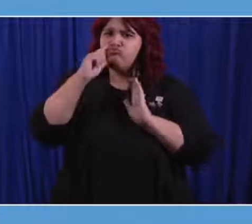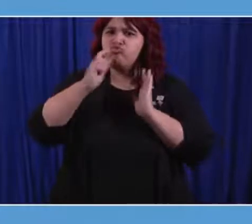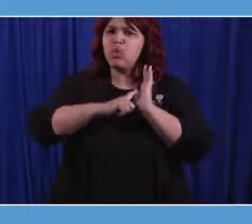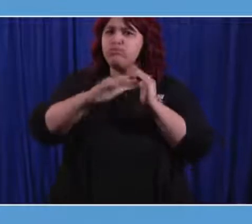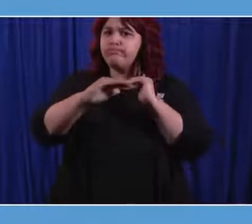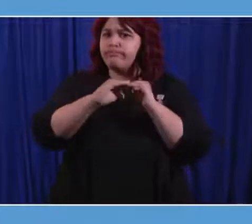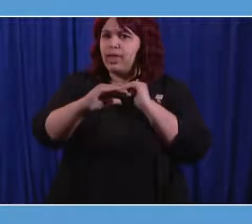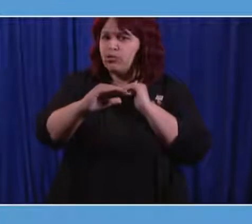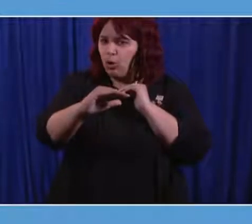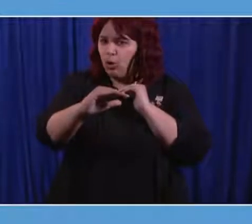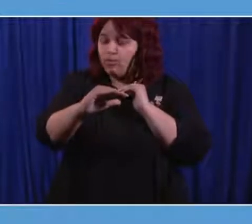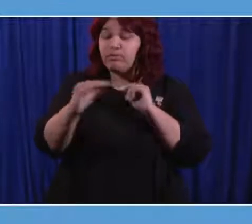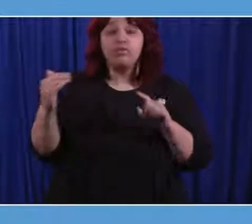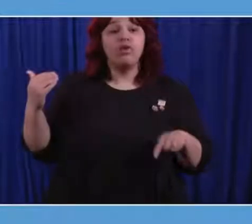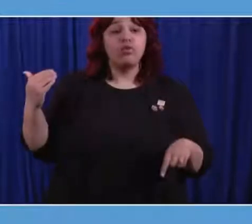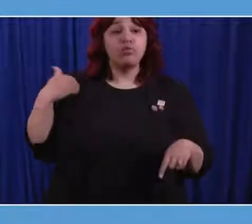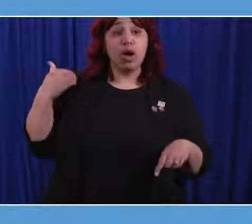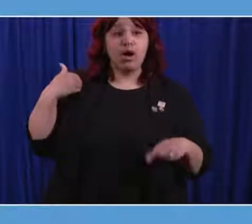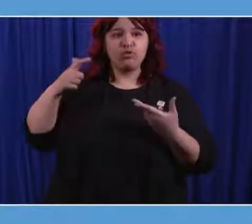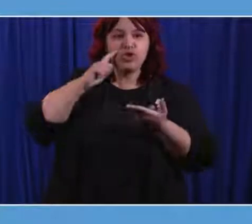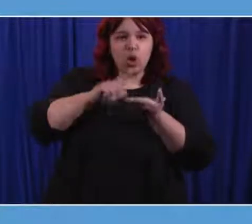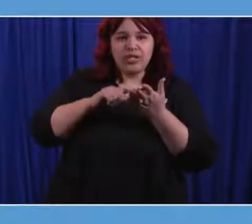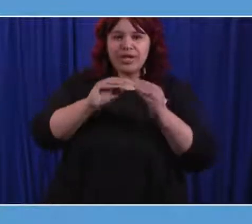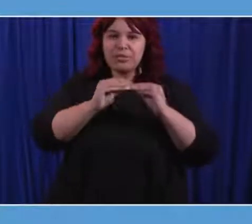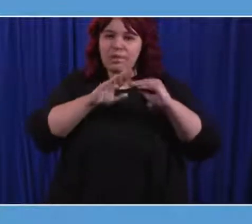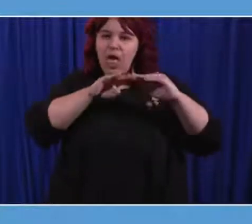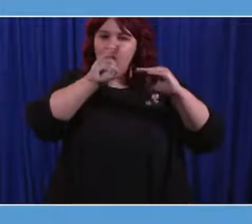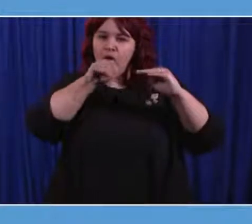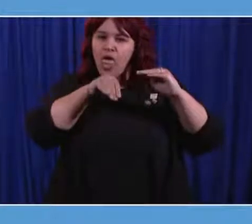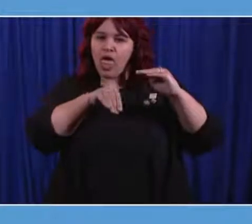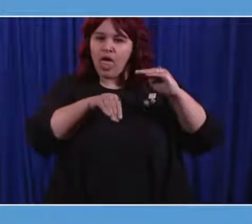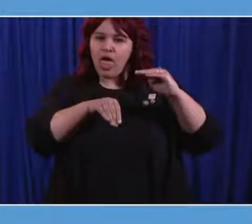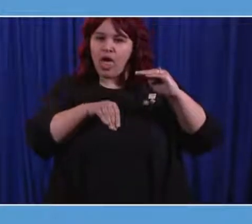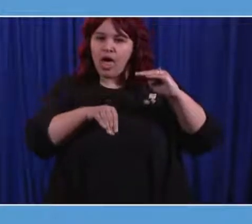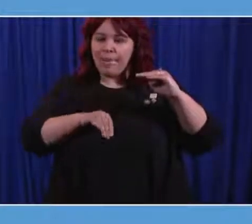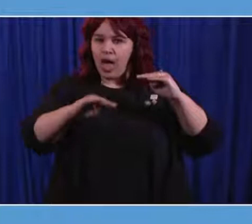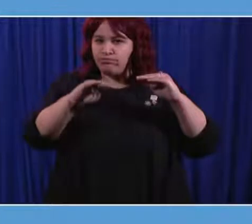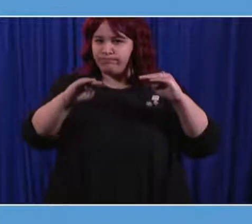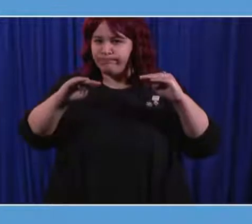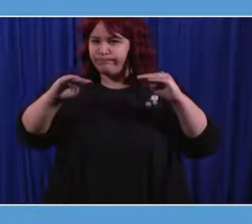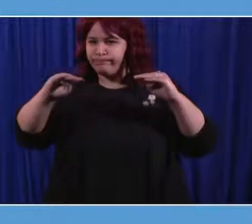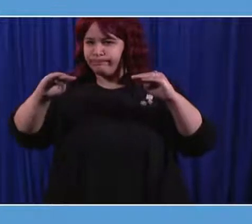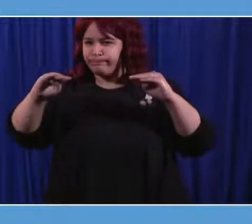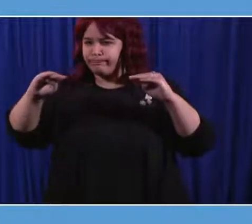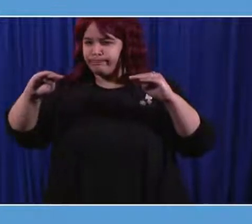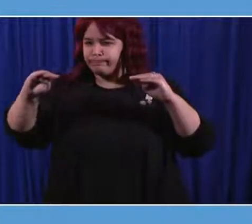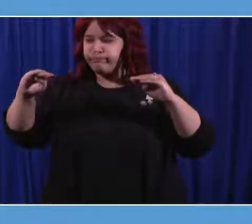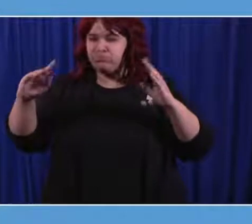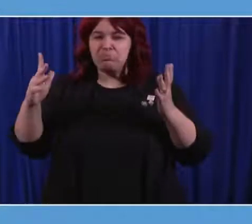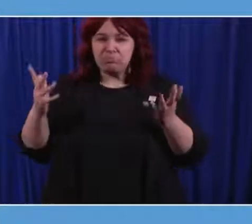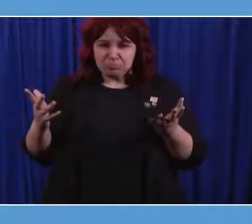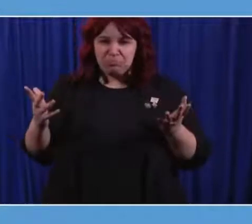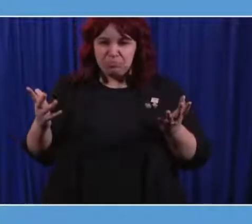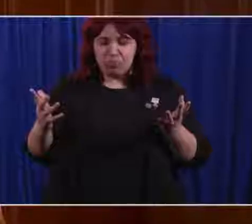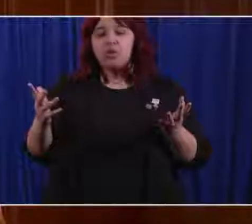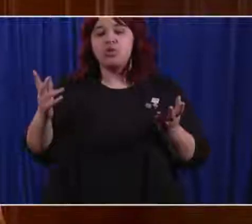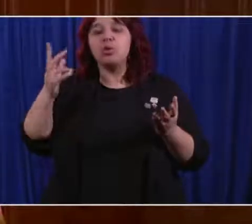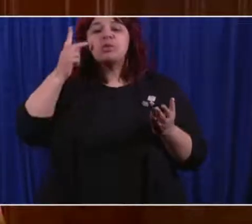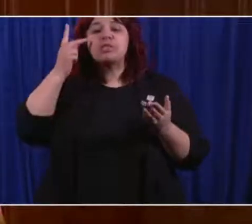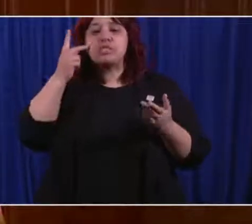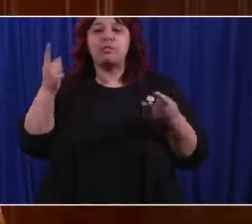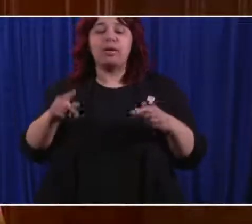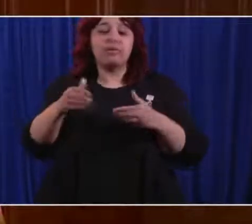a while. It looks like they've kind of leveled out, and we'll just have to see where that goes. We know